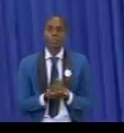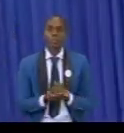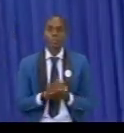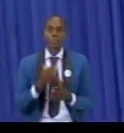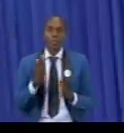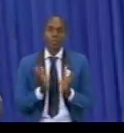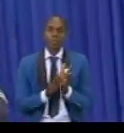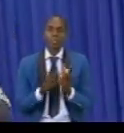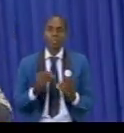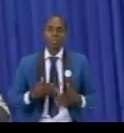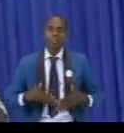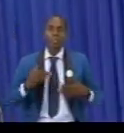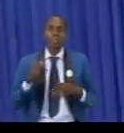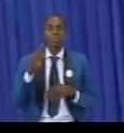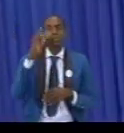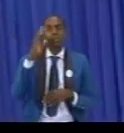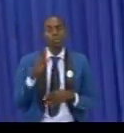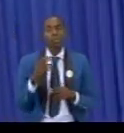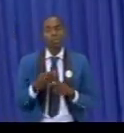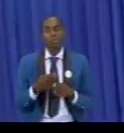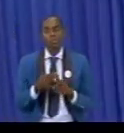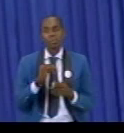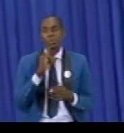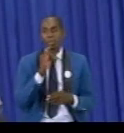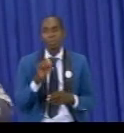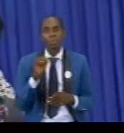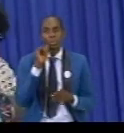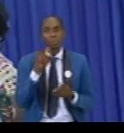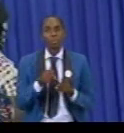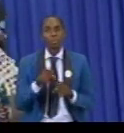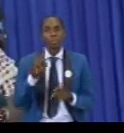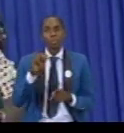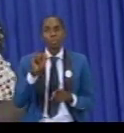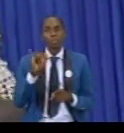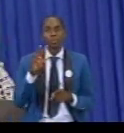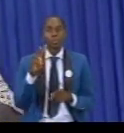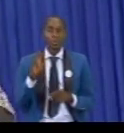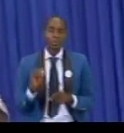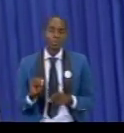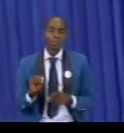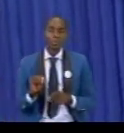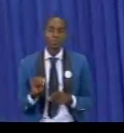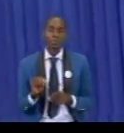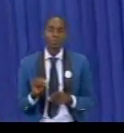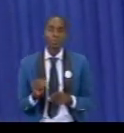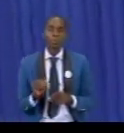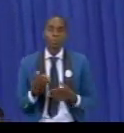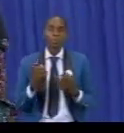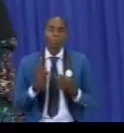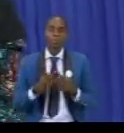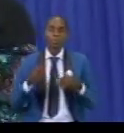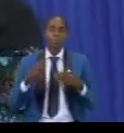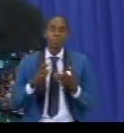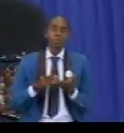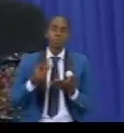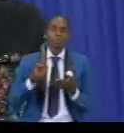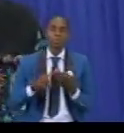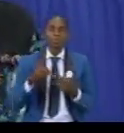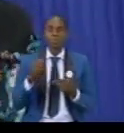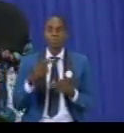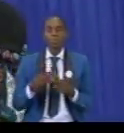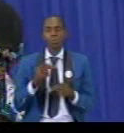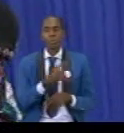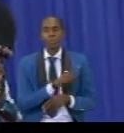living God. I am Sister Akinseye from the Secretariat Group. I want to give glory to the name of the Lord for what he